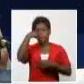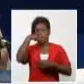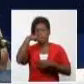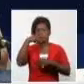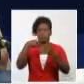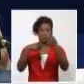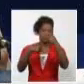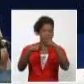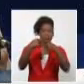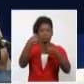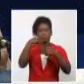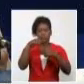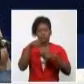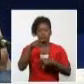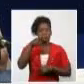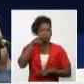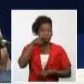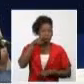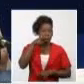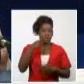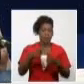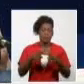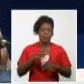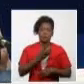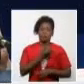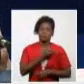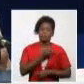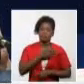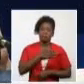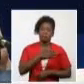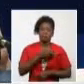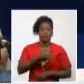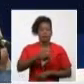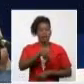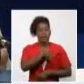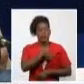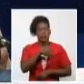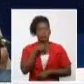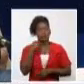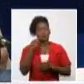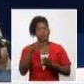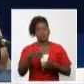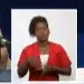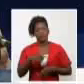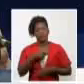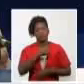much weakness, and anorexia.